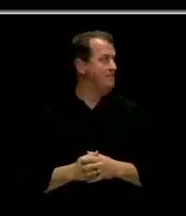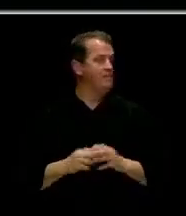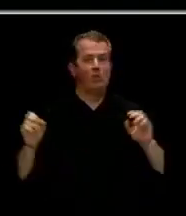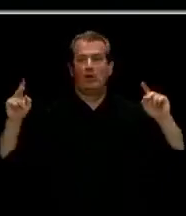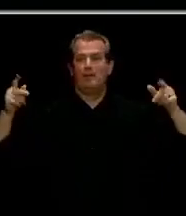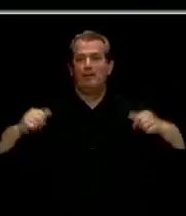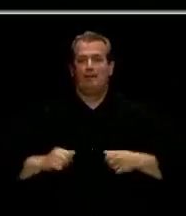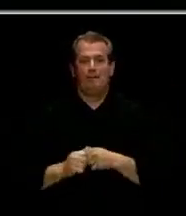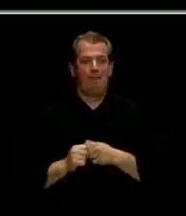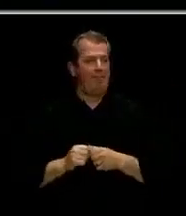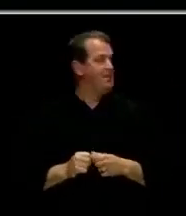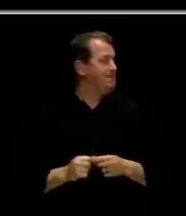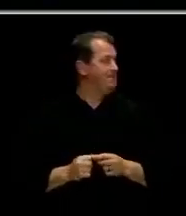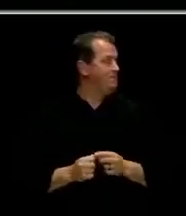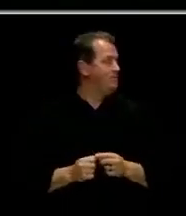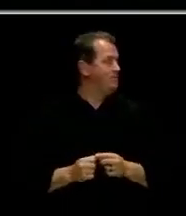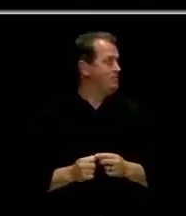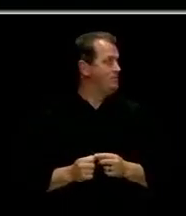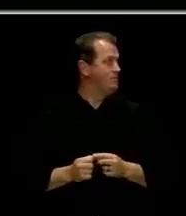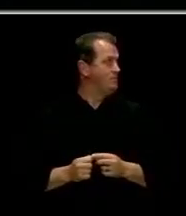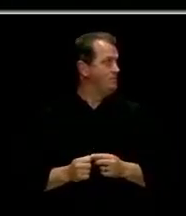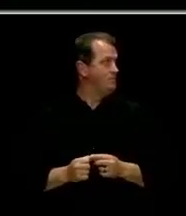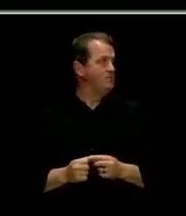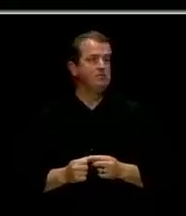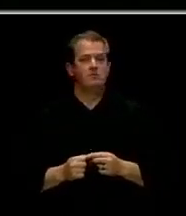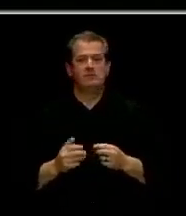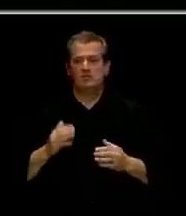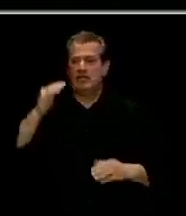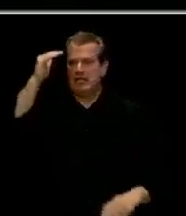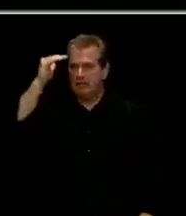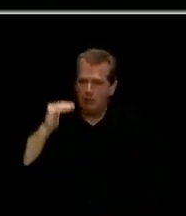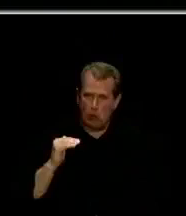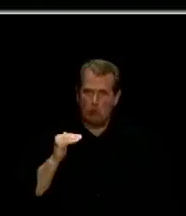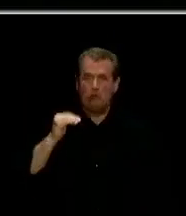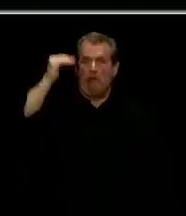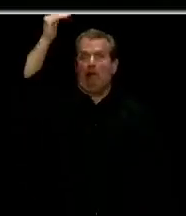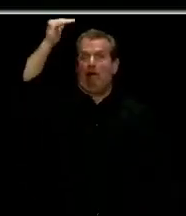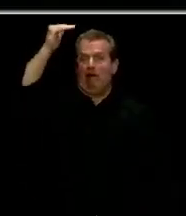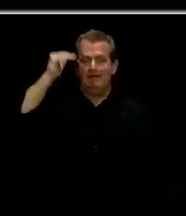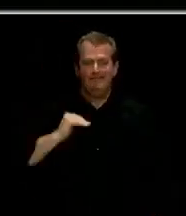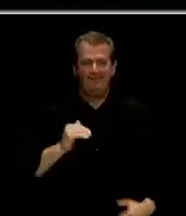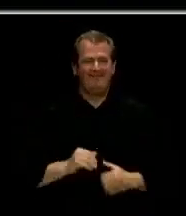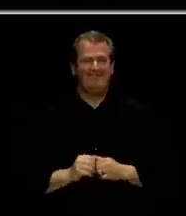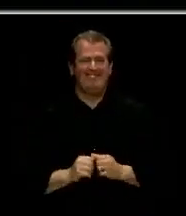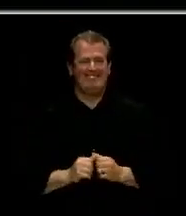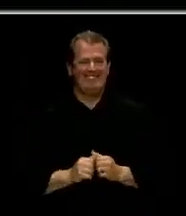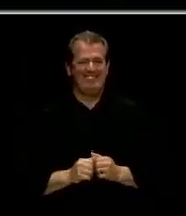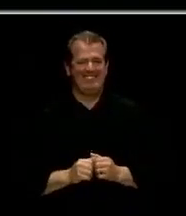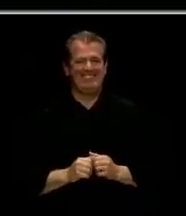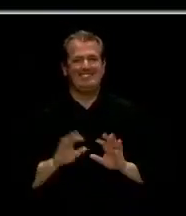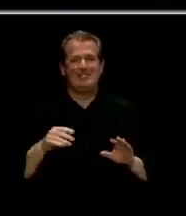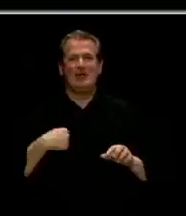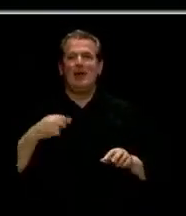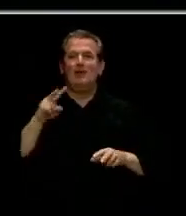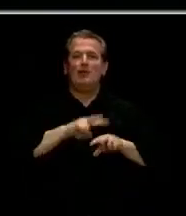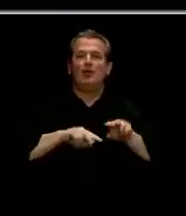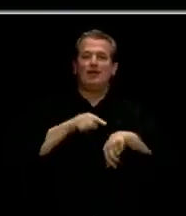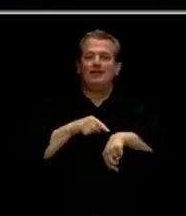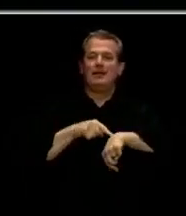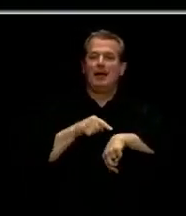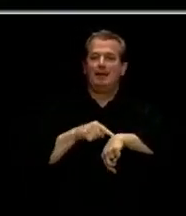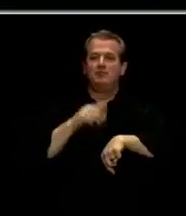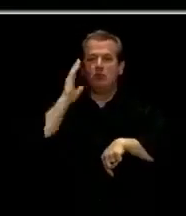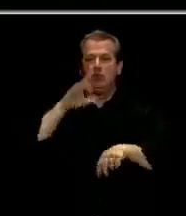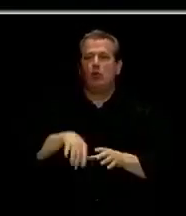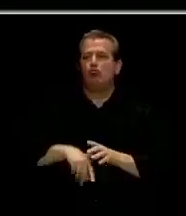Okay, so until when we get shorter after you speak. Okay. So I'm looking at the time, and we're going to do a